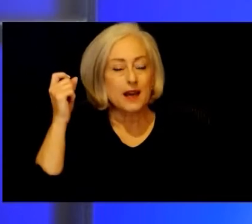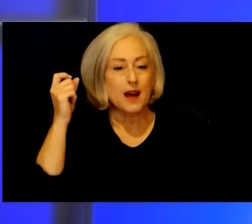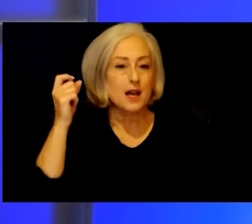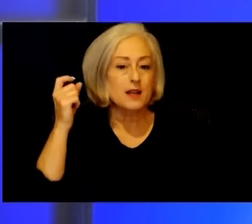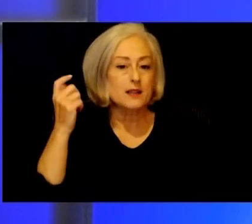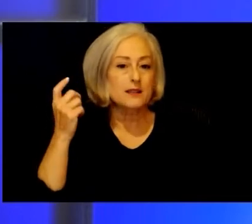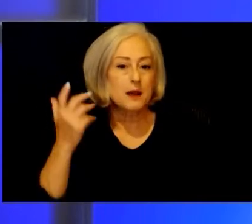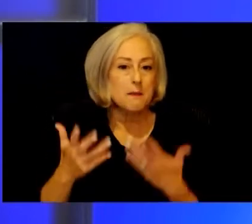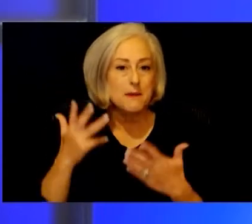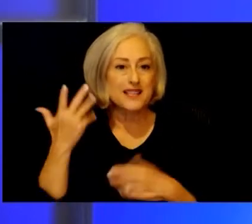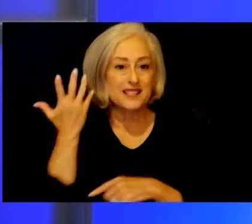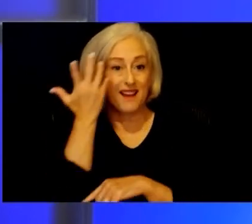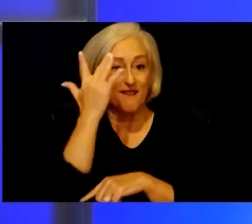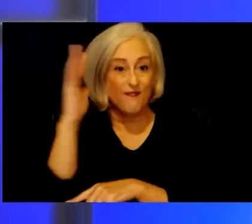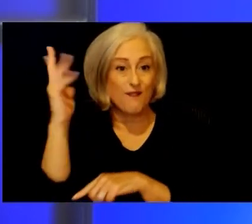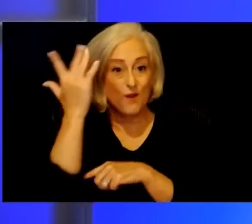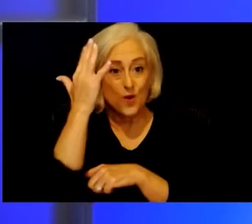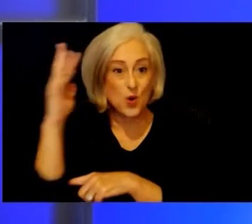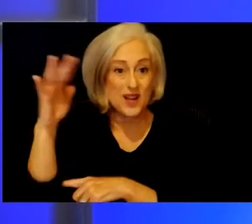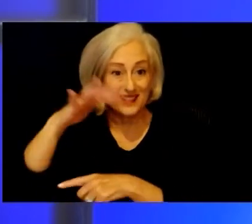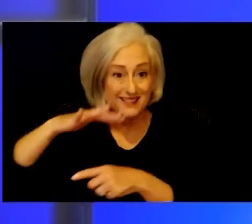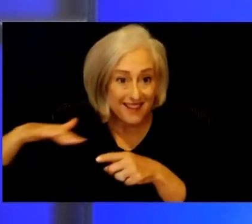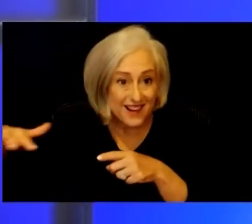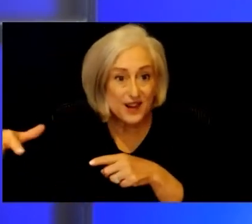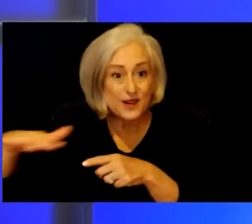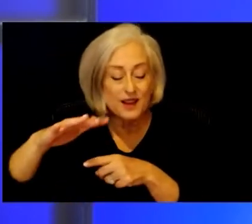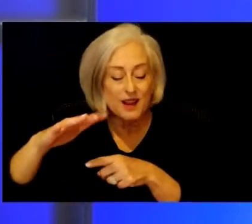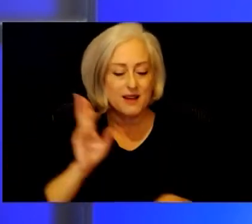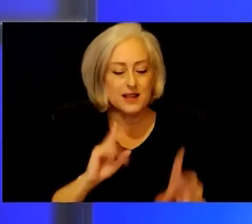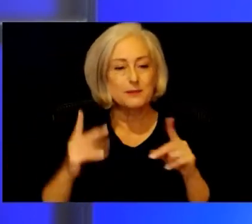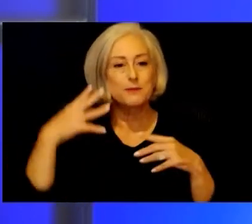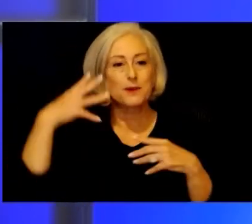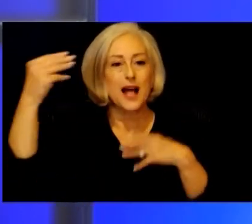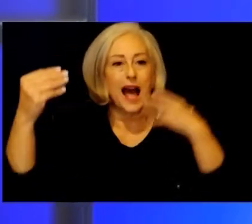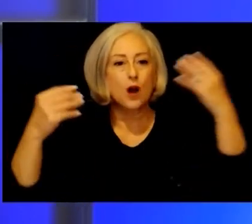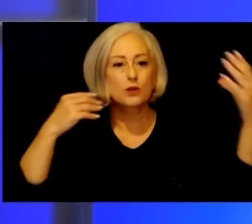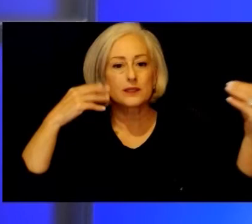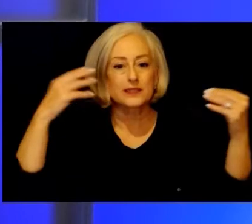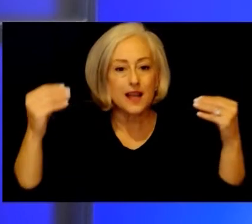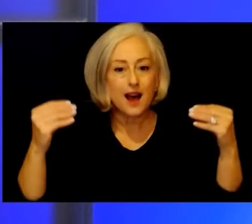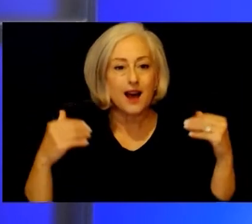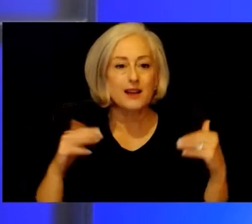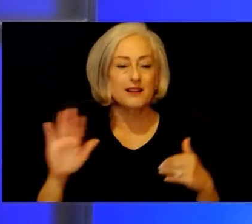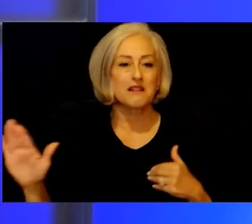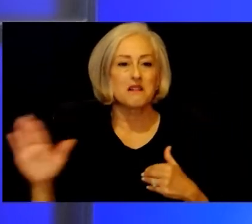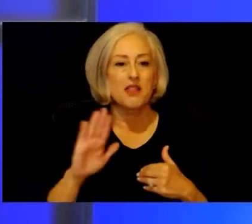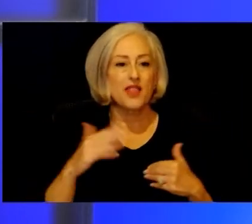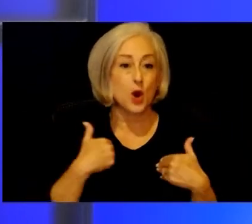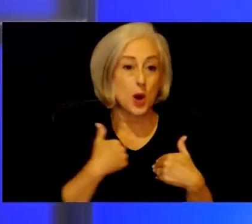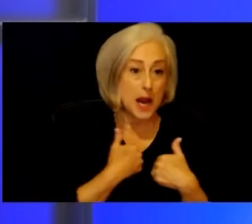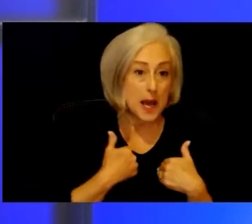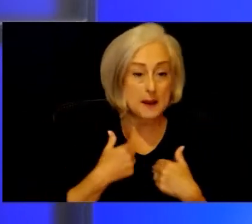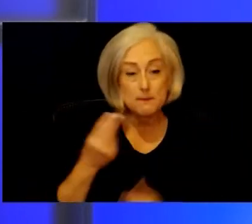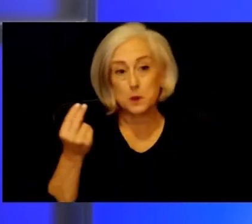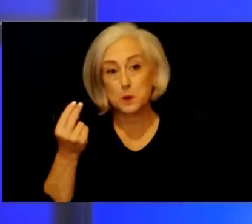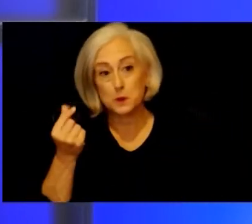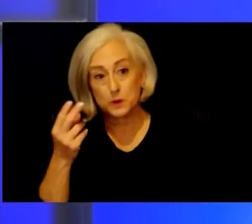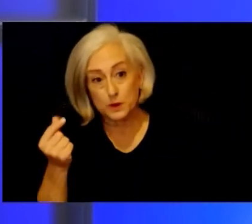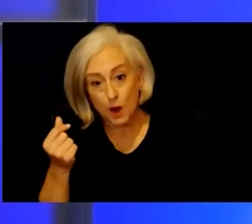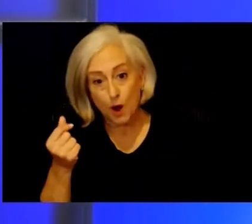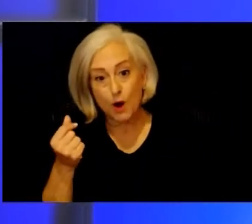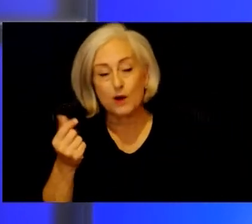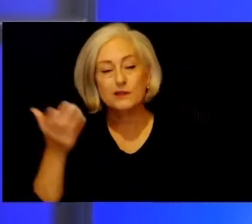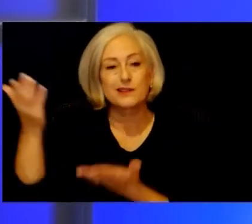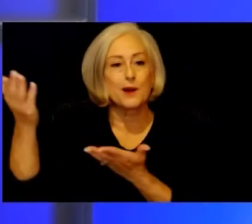forested area, and people getting out more, and also their animals and dogs, especially sometimes bringing those ticks back